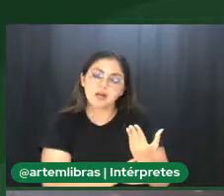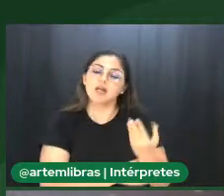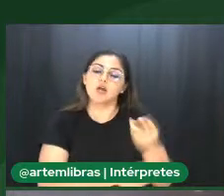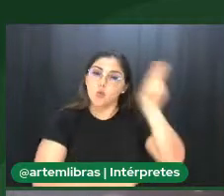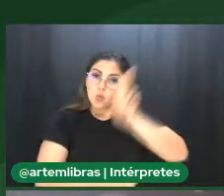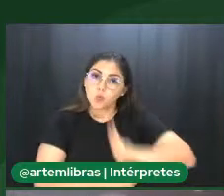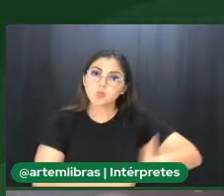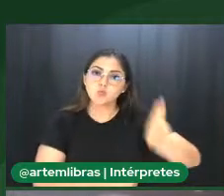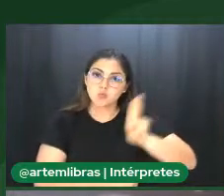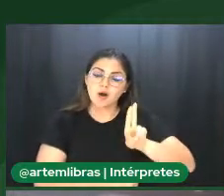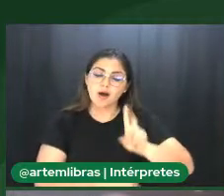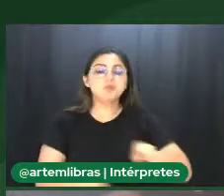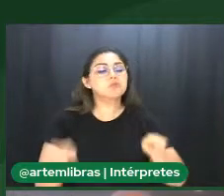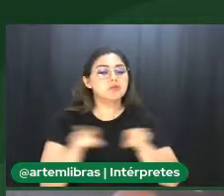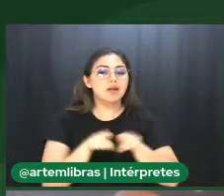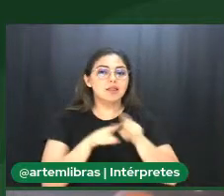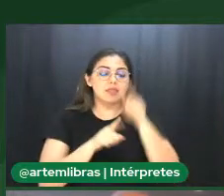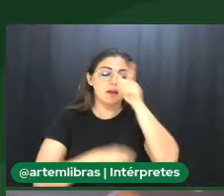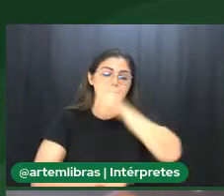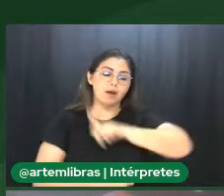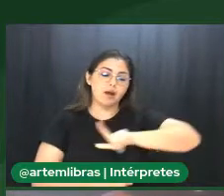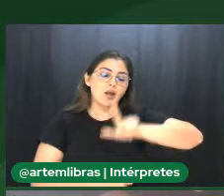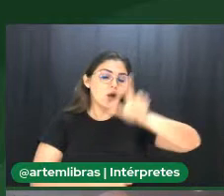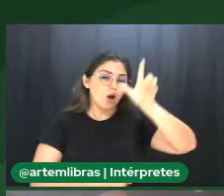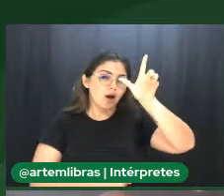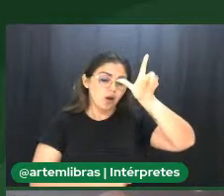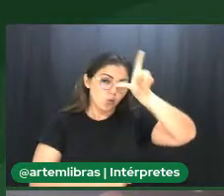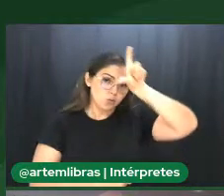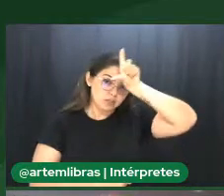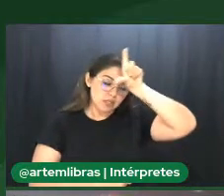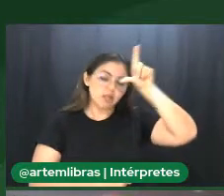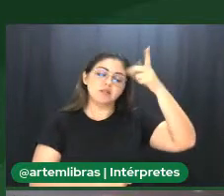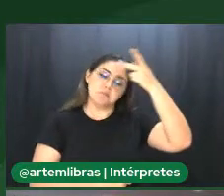Policymakers in government and the users, the vast